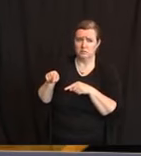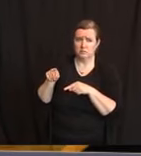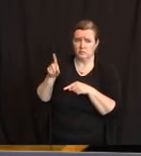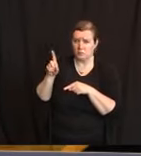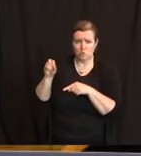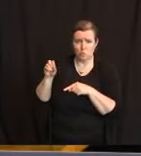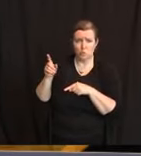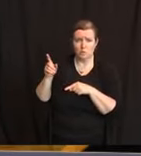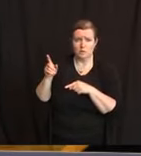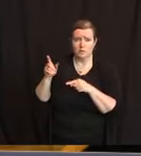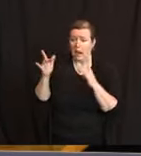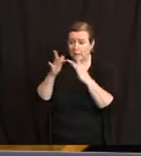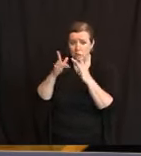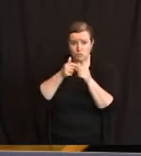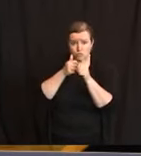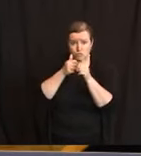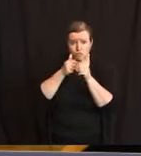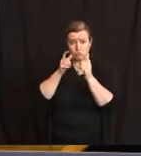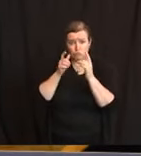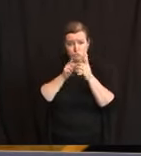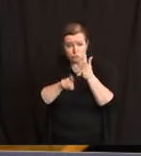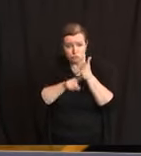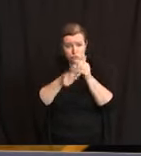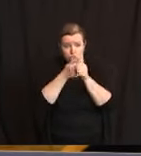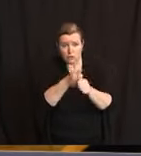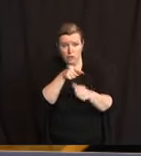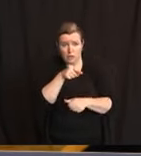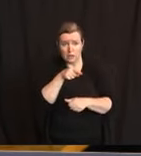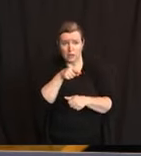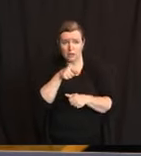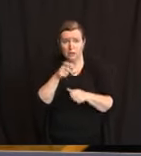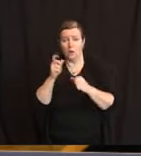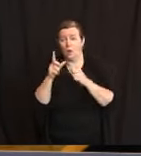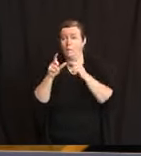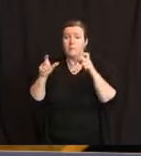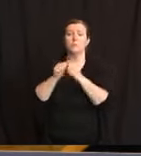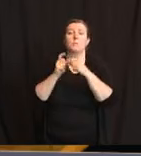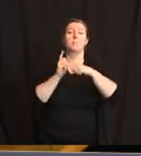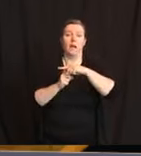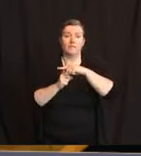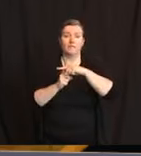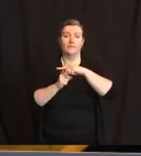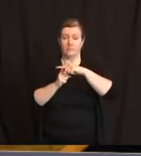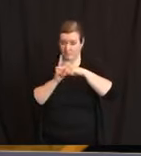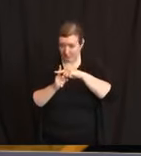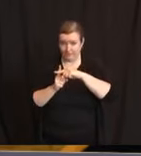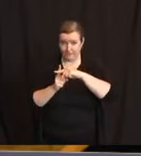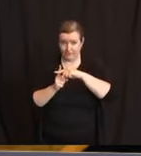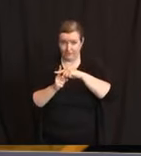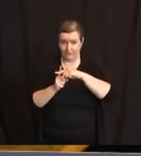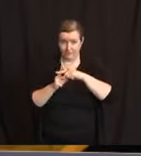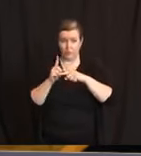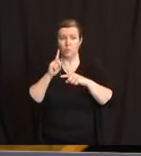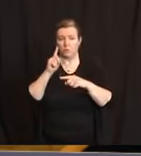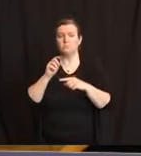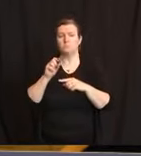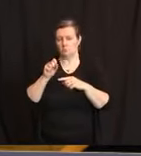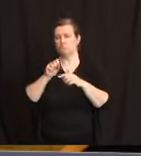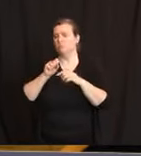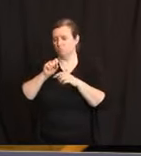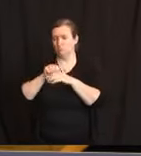situation? All of the positive cases get reported to the local health officer, and the local health officers are